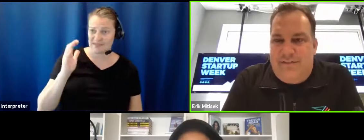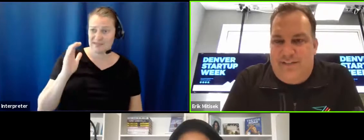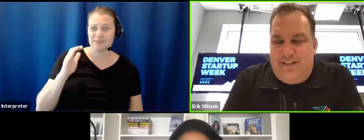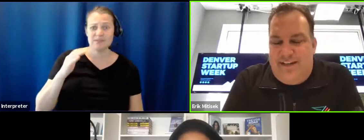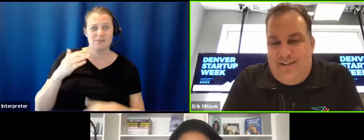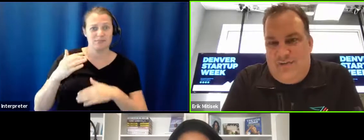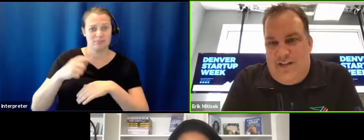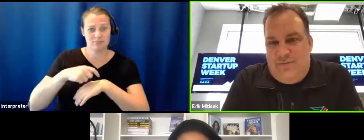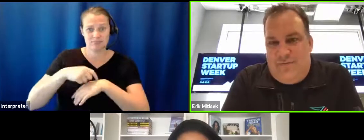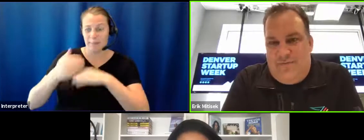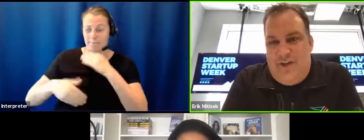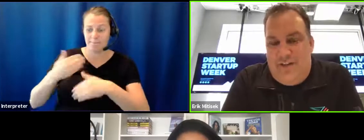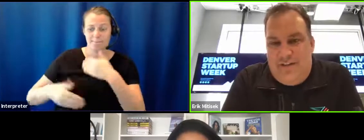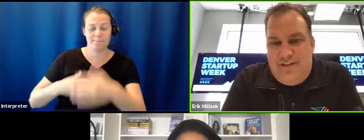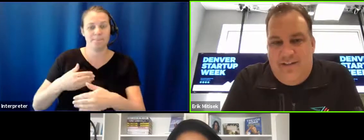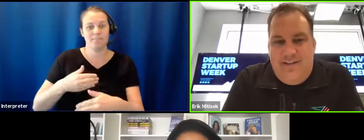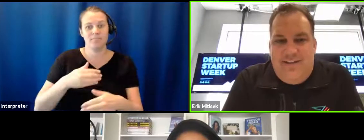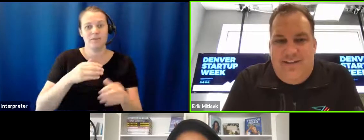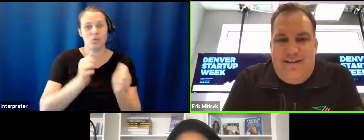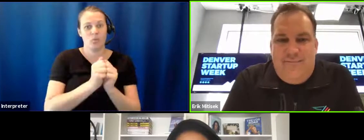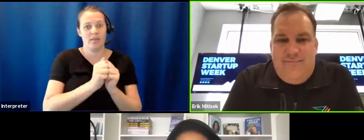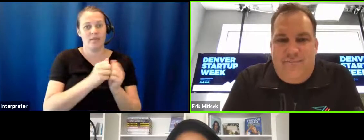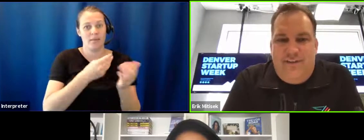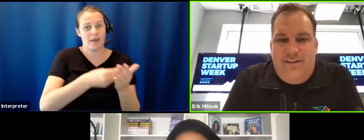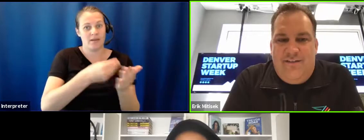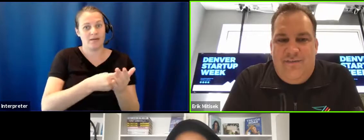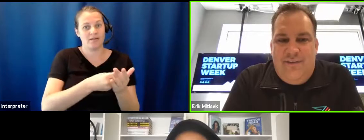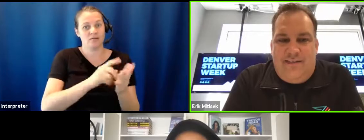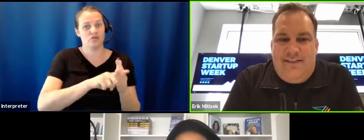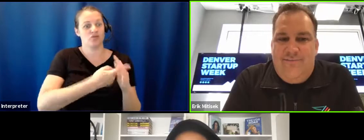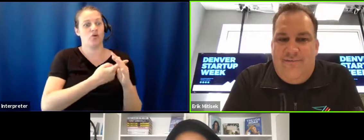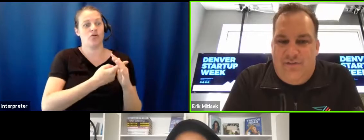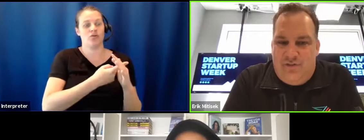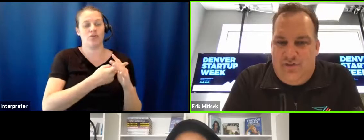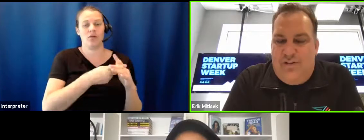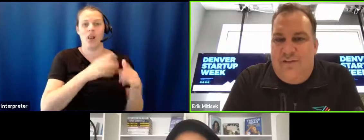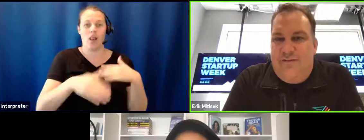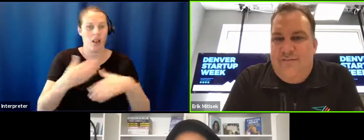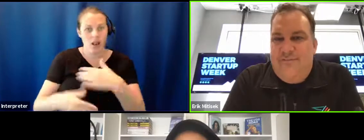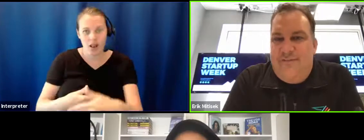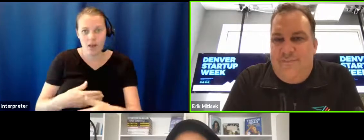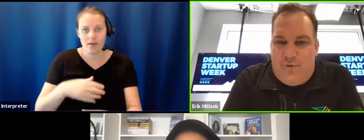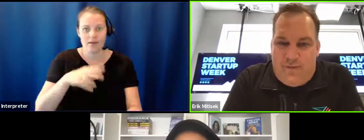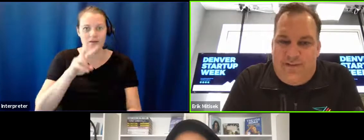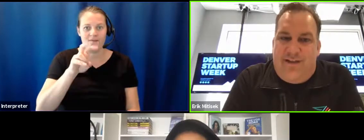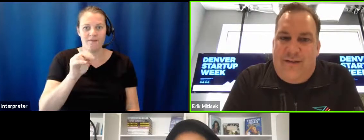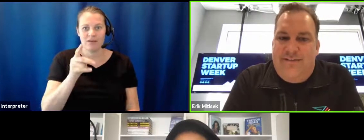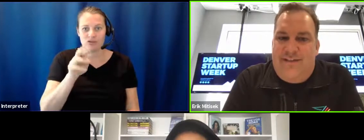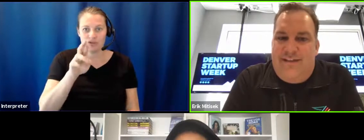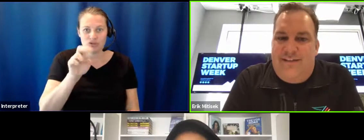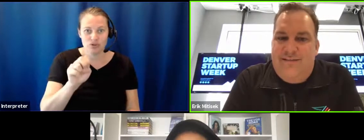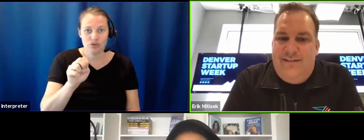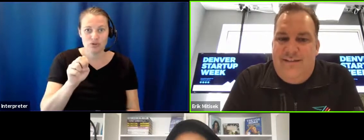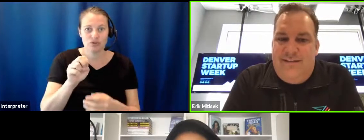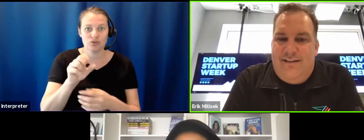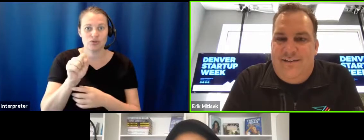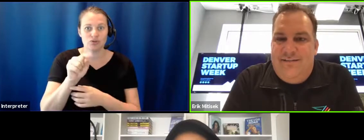you're able to start to get that initial traction with the fund. You know, next came the venture studio, the book we're going to talk about